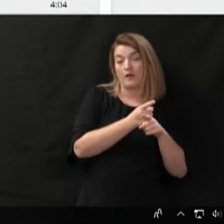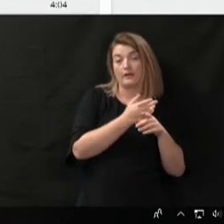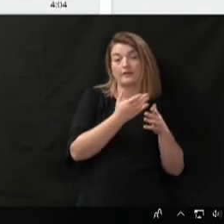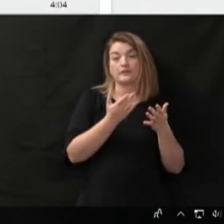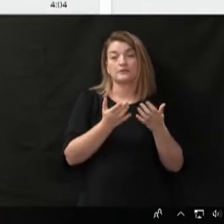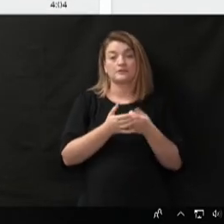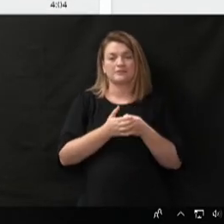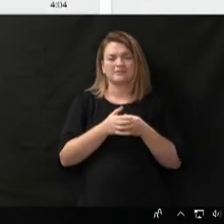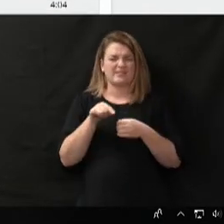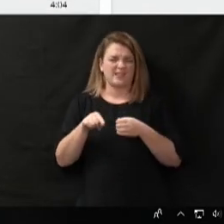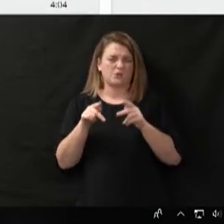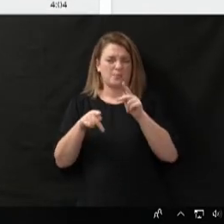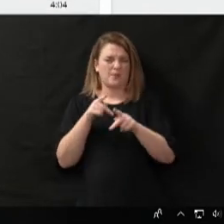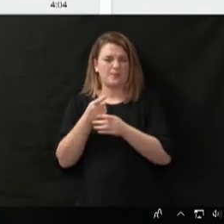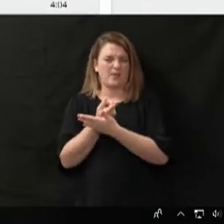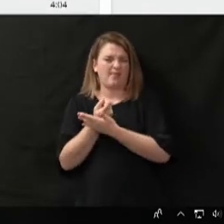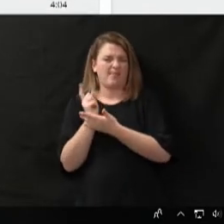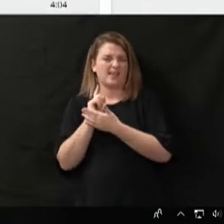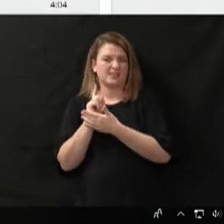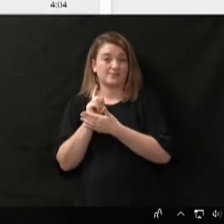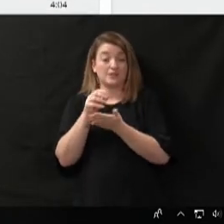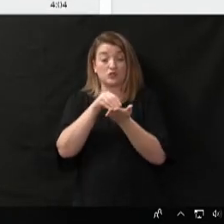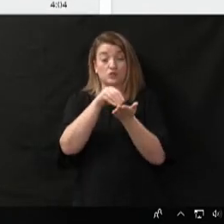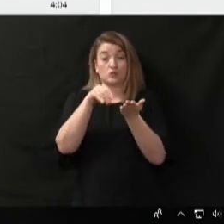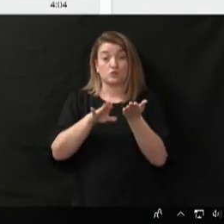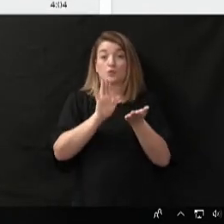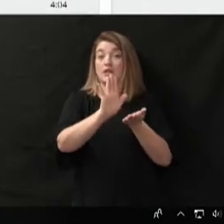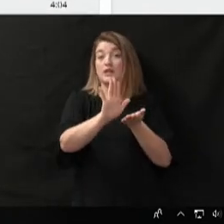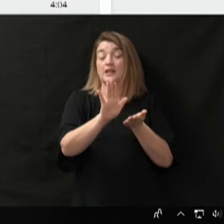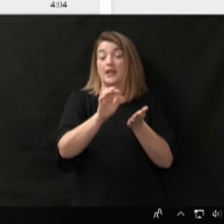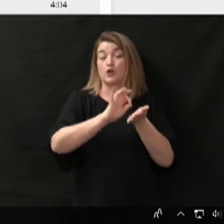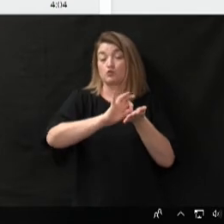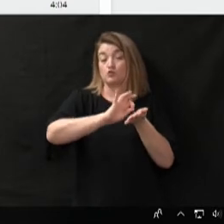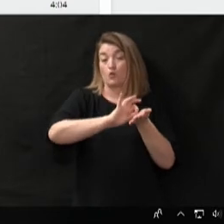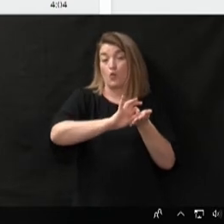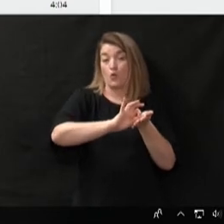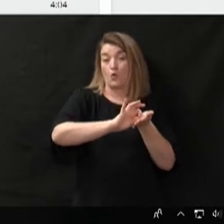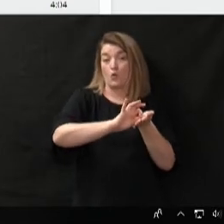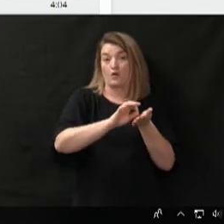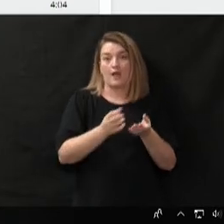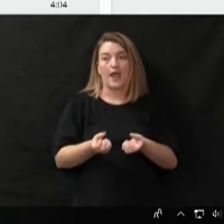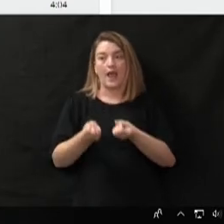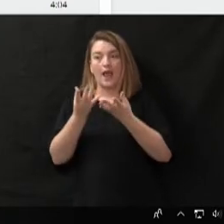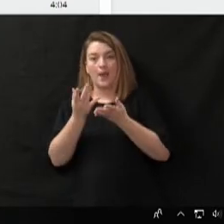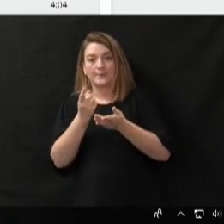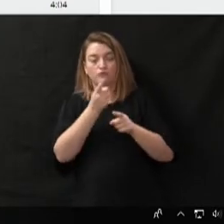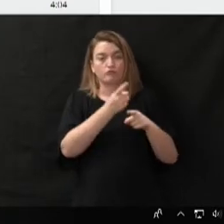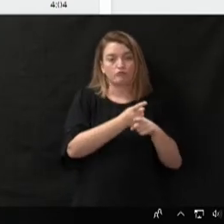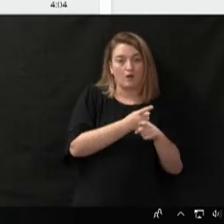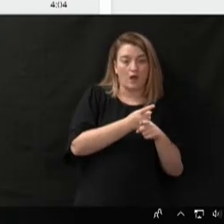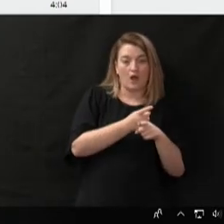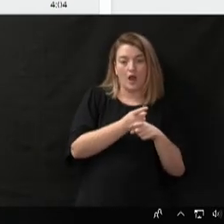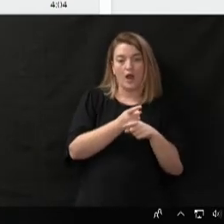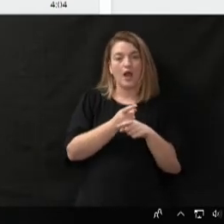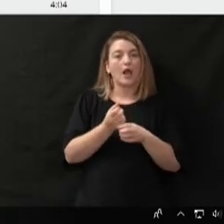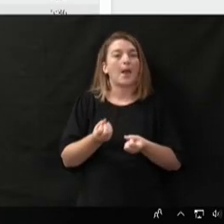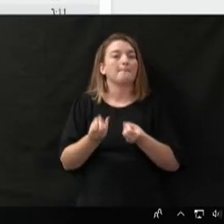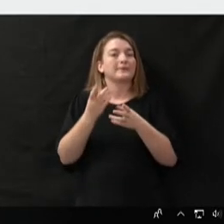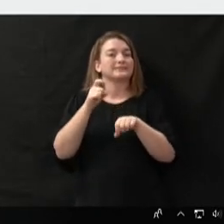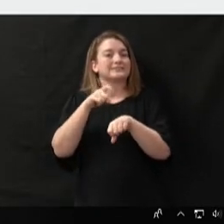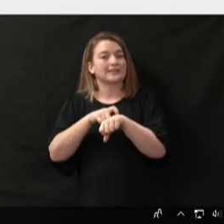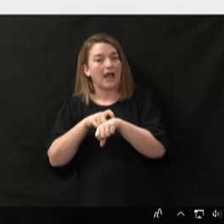last week, it'll give me the student scores, how many they got right, how long it took them. So there's a